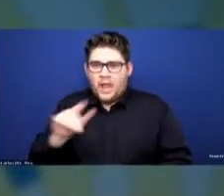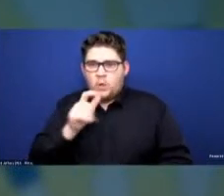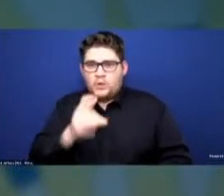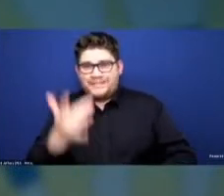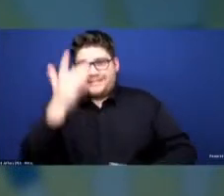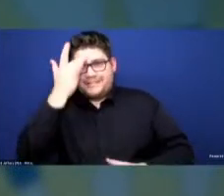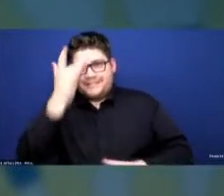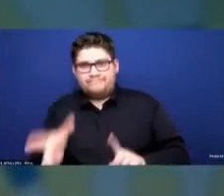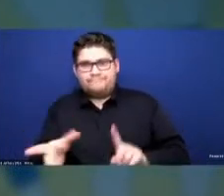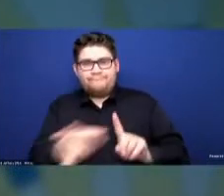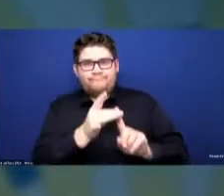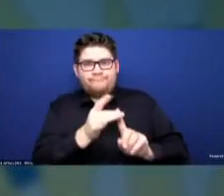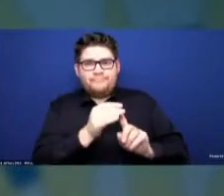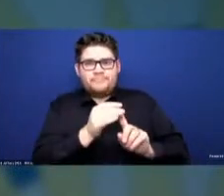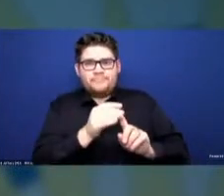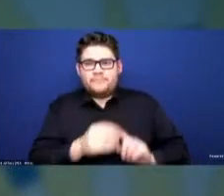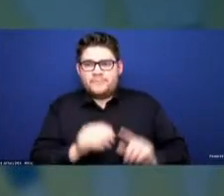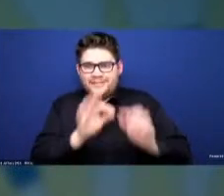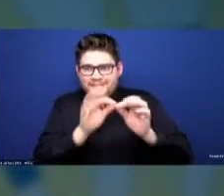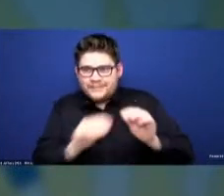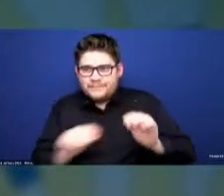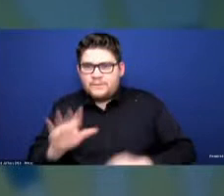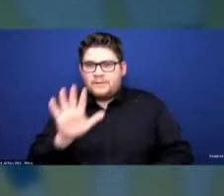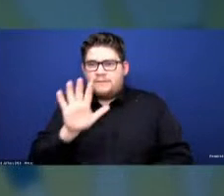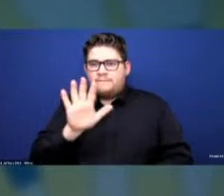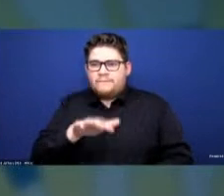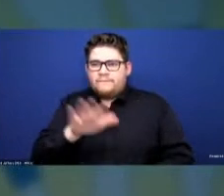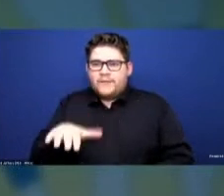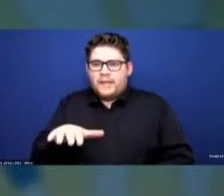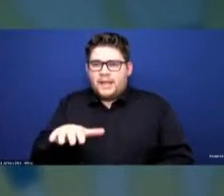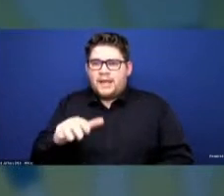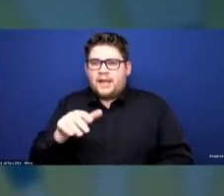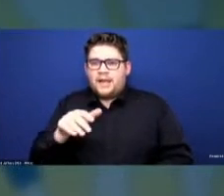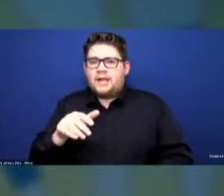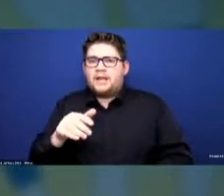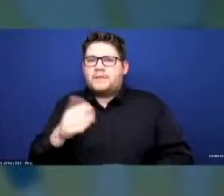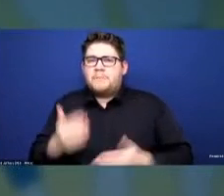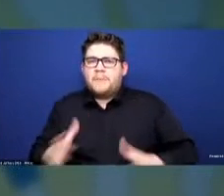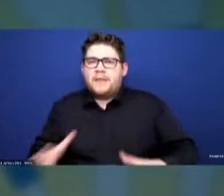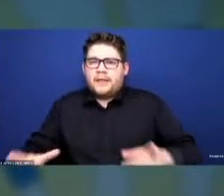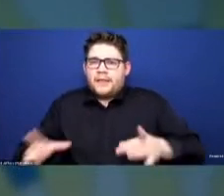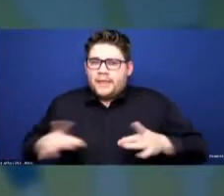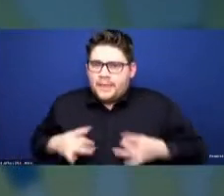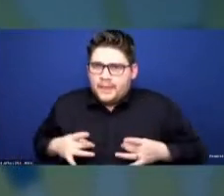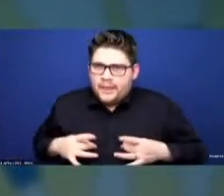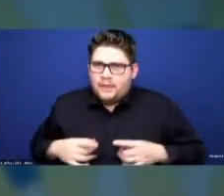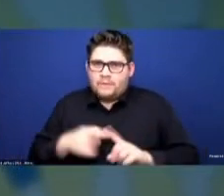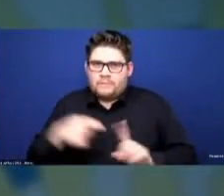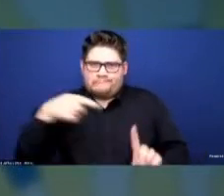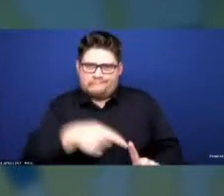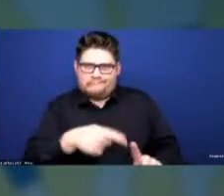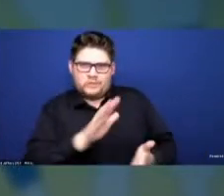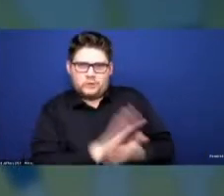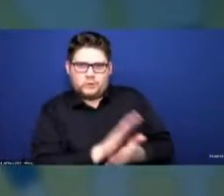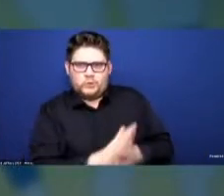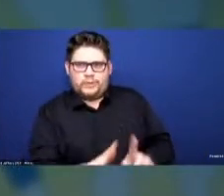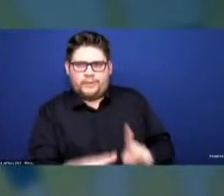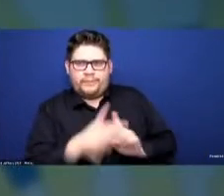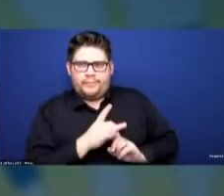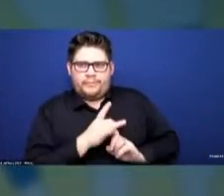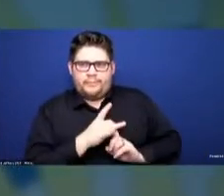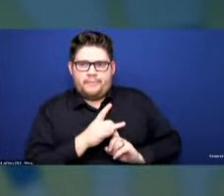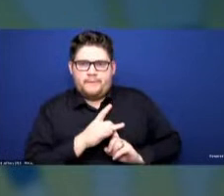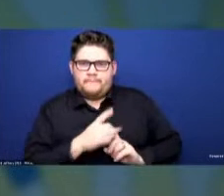who likely acquired their COVID in the school setting. So that is reassuring to us. About 8% of